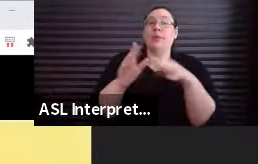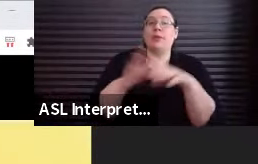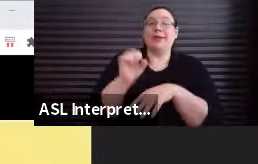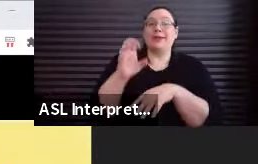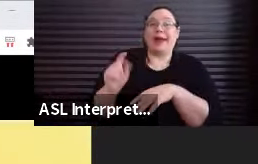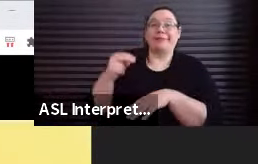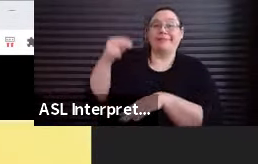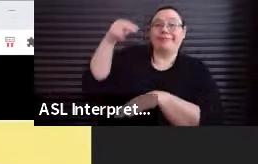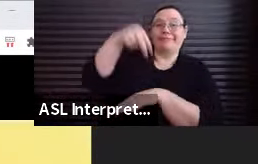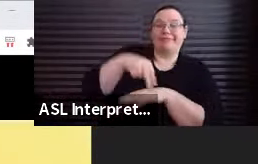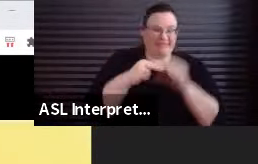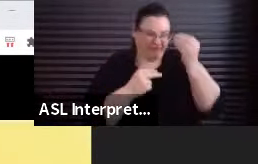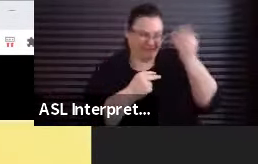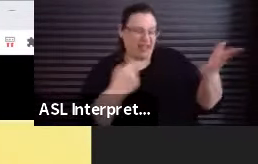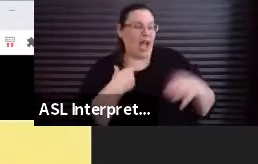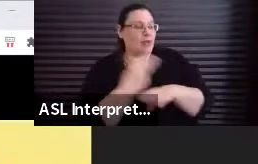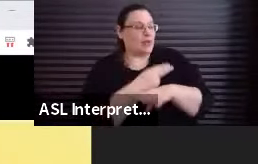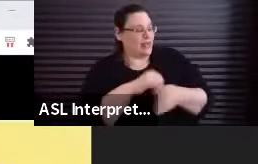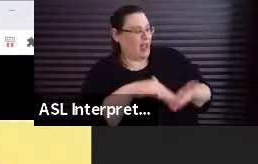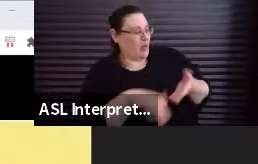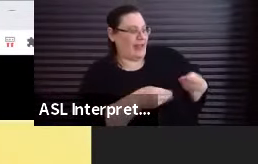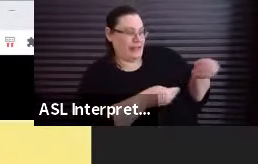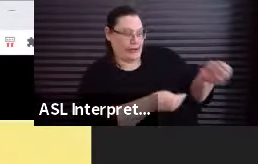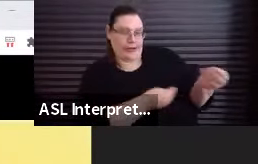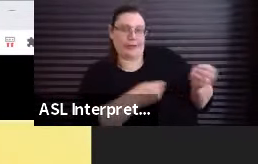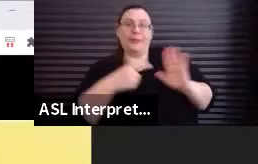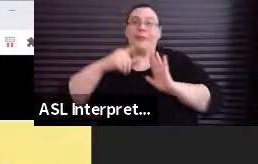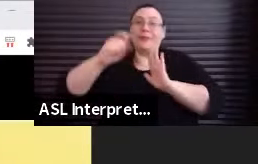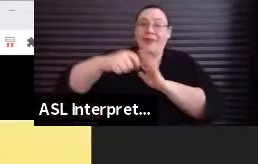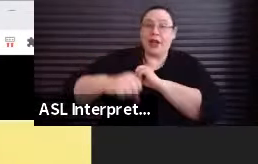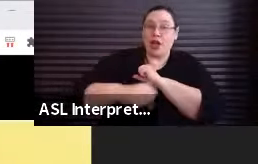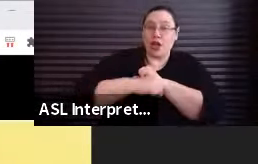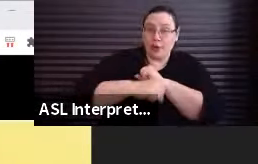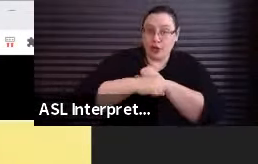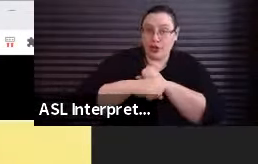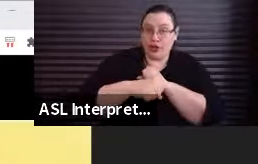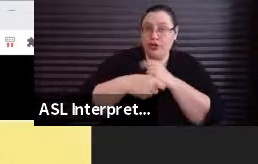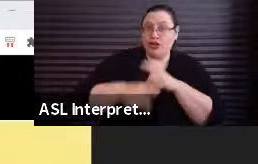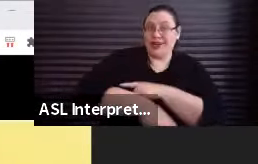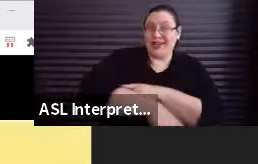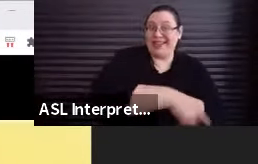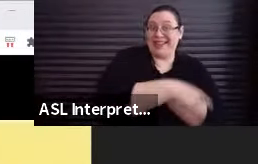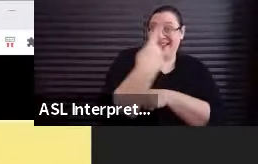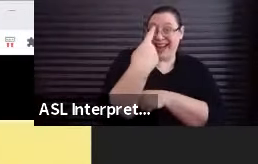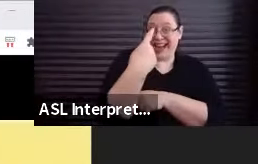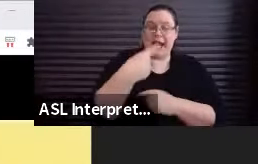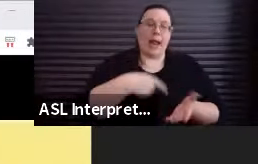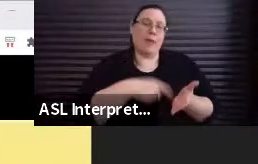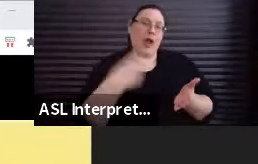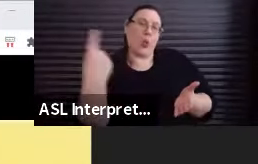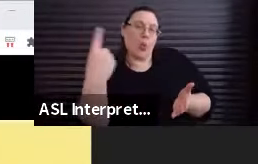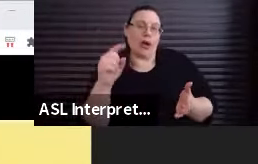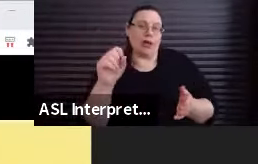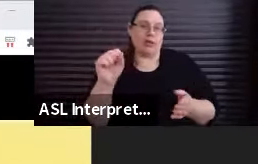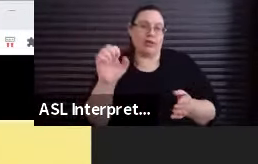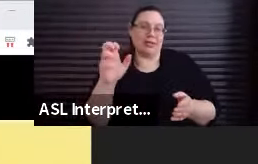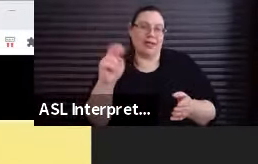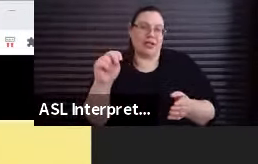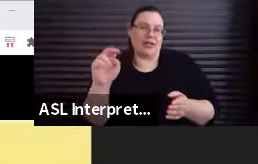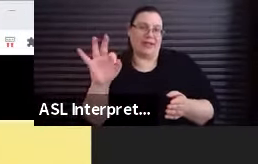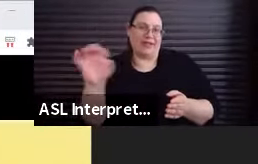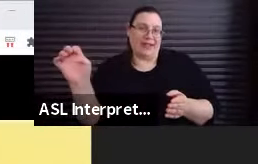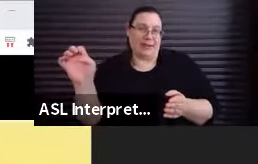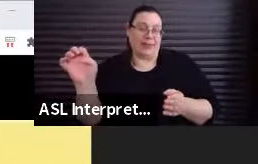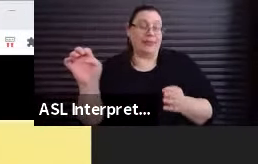this waiver, and they shoot commercials during the day, and they only have to pay you 1 session fee. These commercials